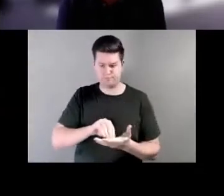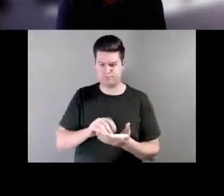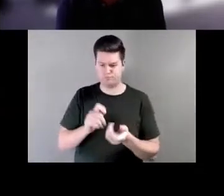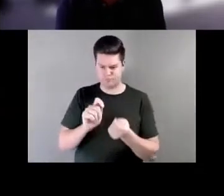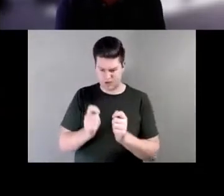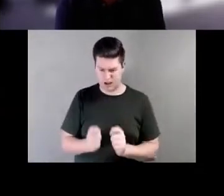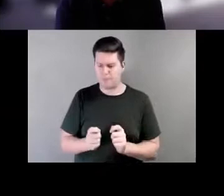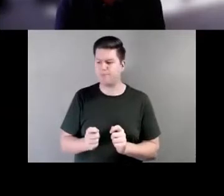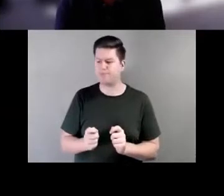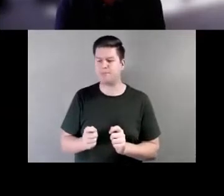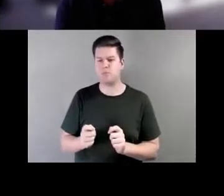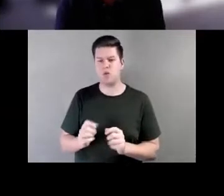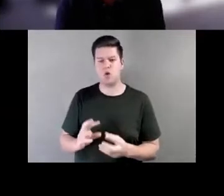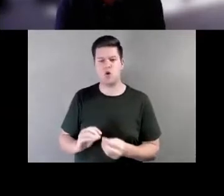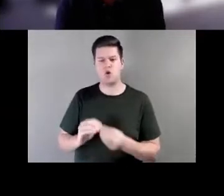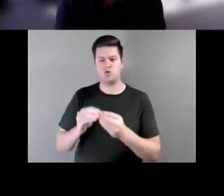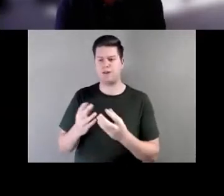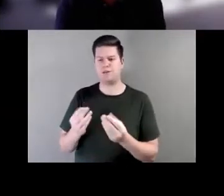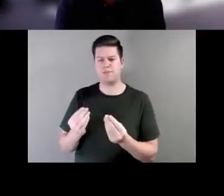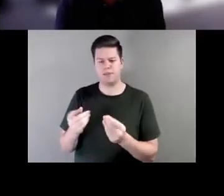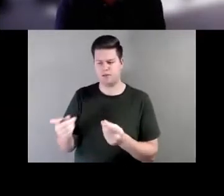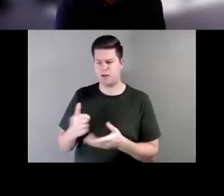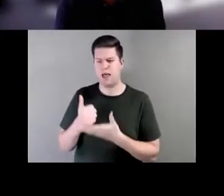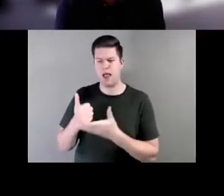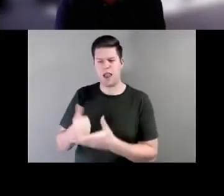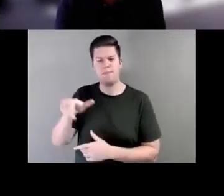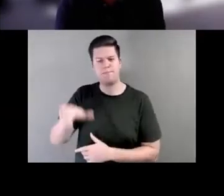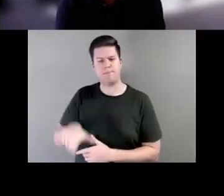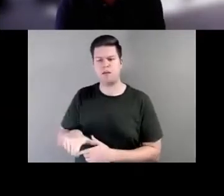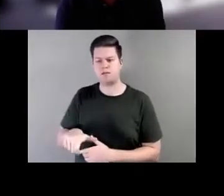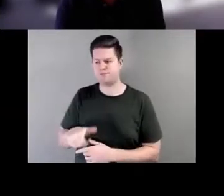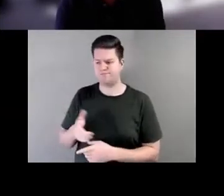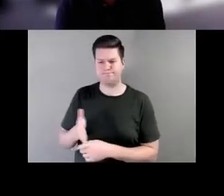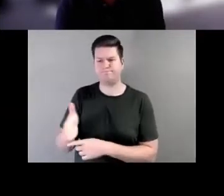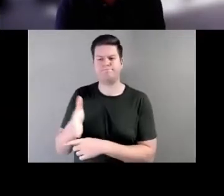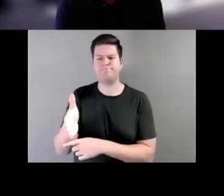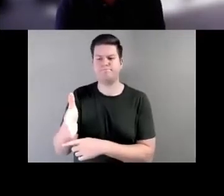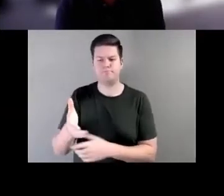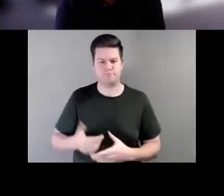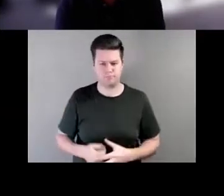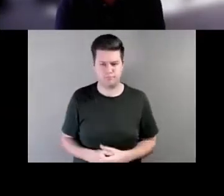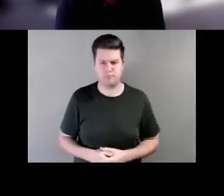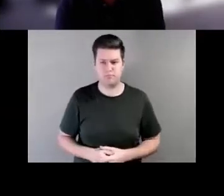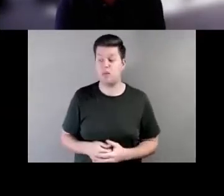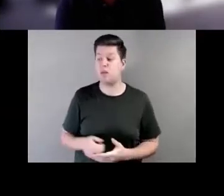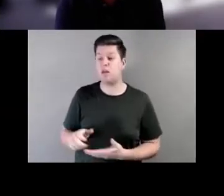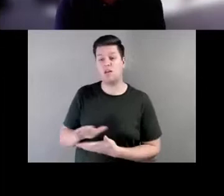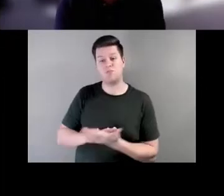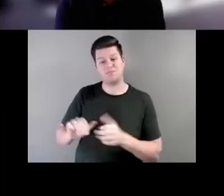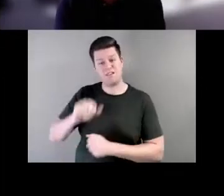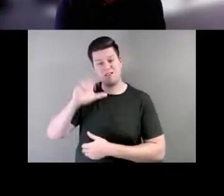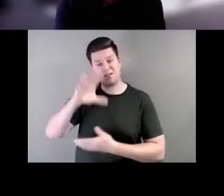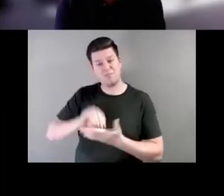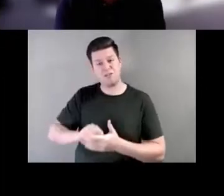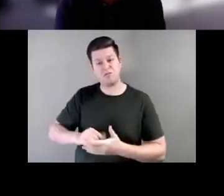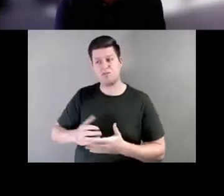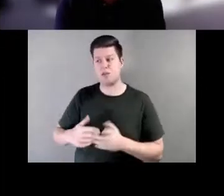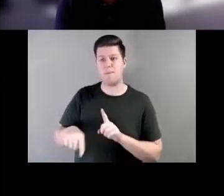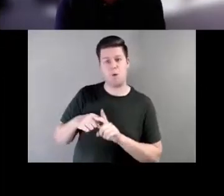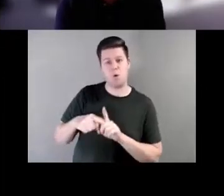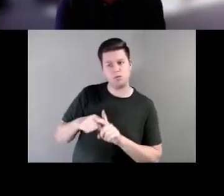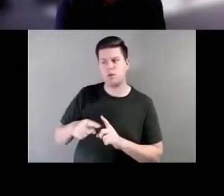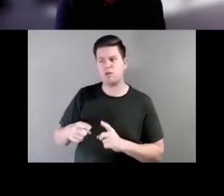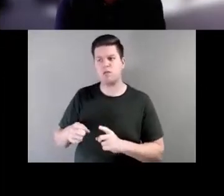user and the passenger, so that improving the experience, making them feel safer, making them feel